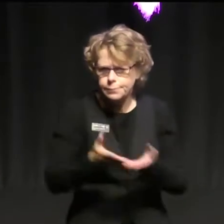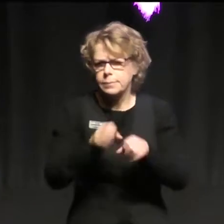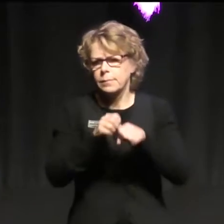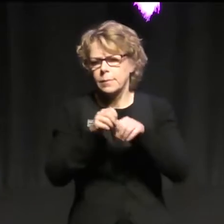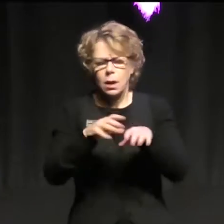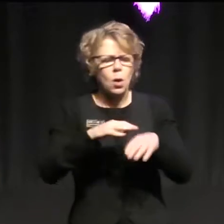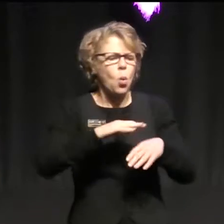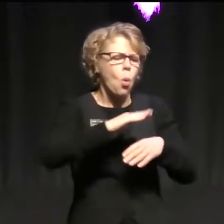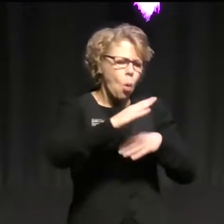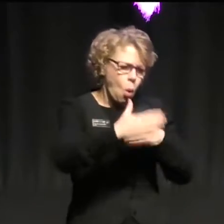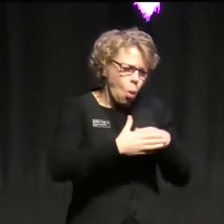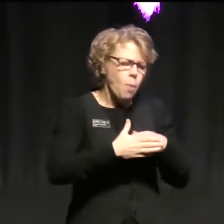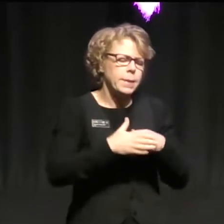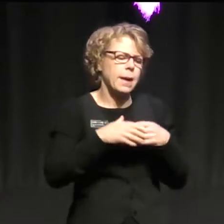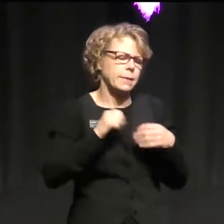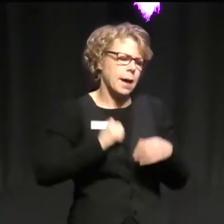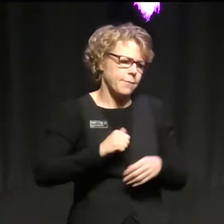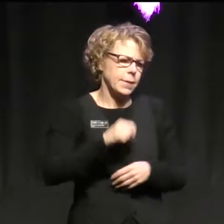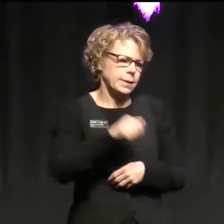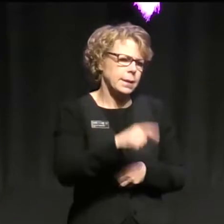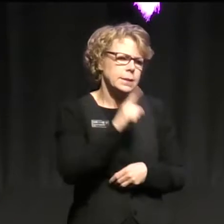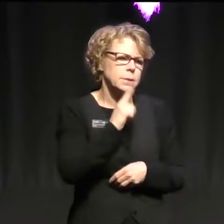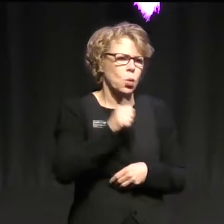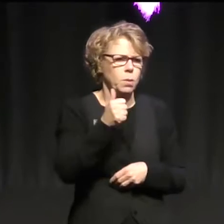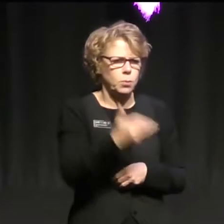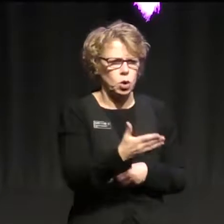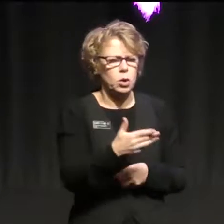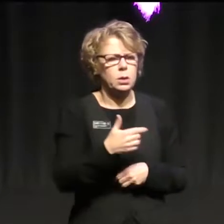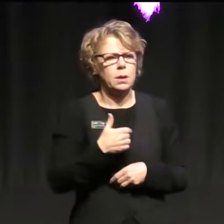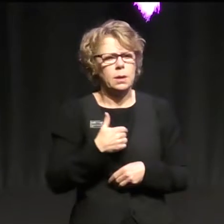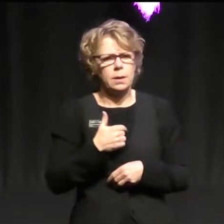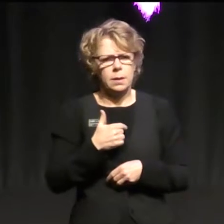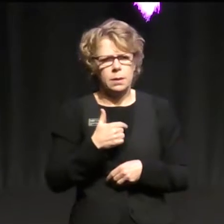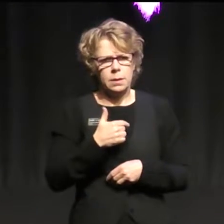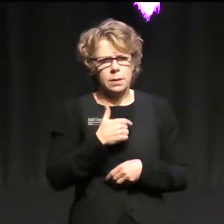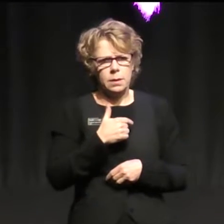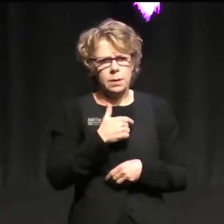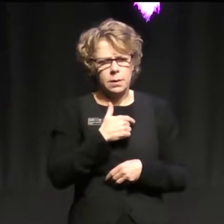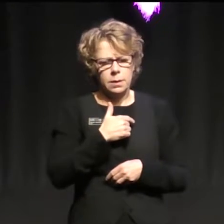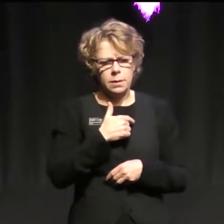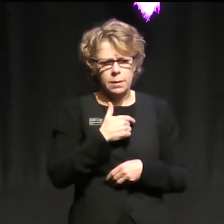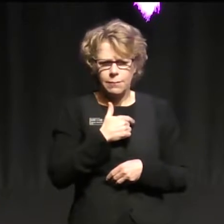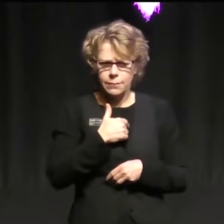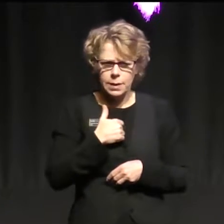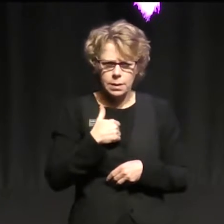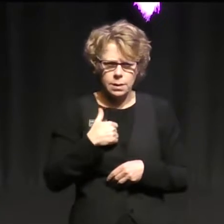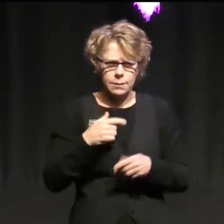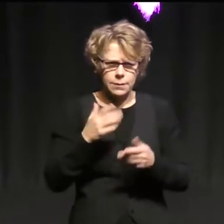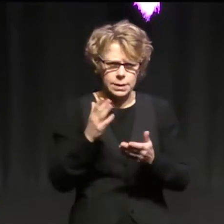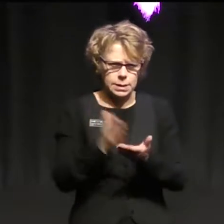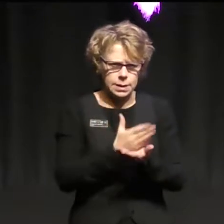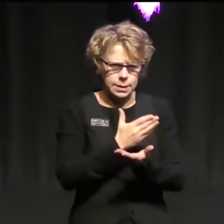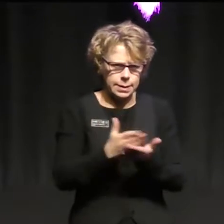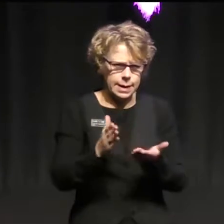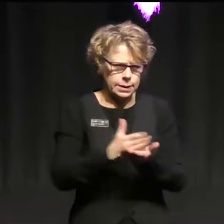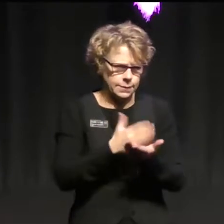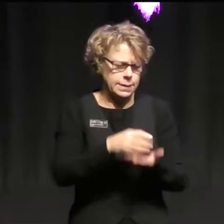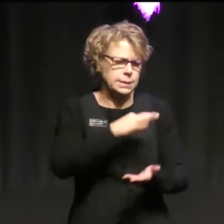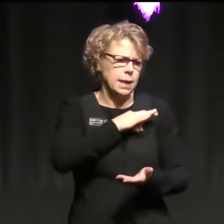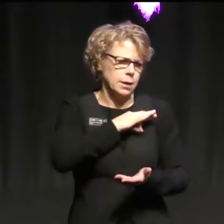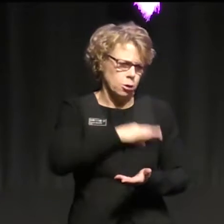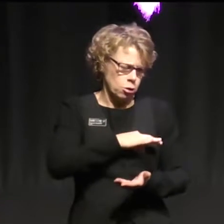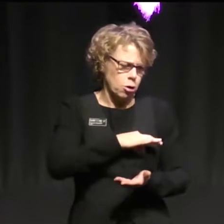the villages, thereby giving fair returns to the producers, be it small farmers, be it